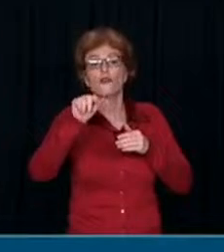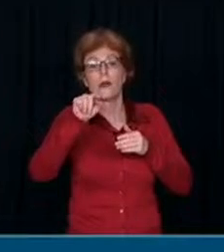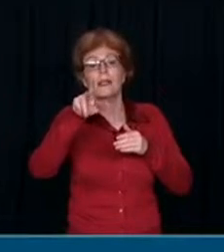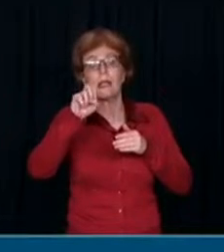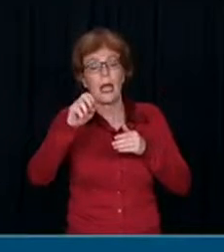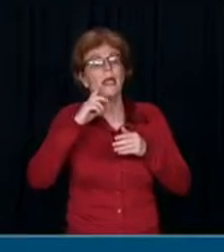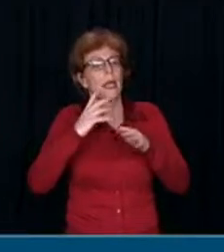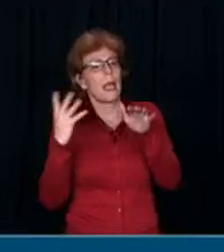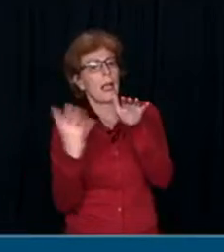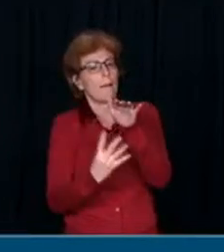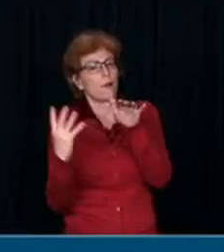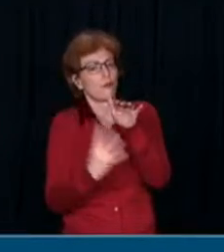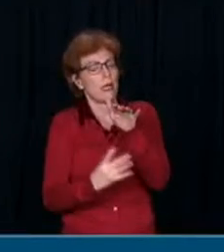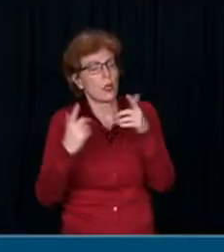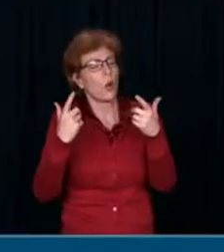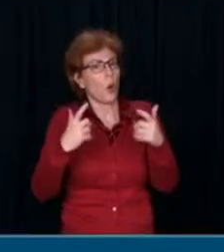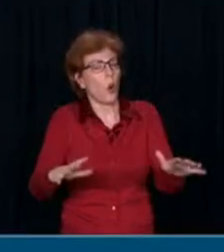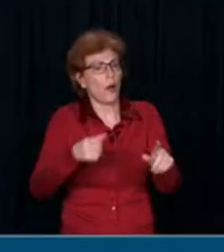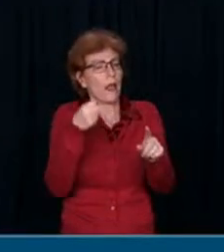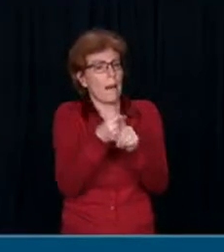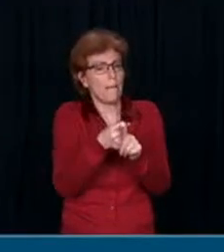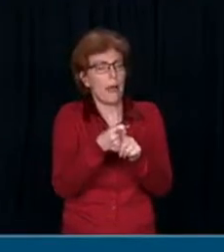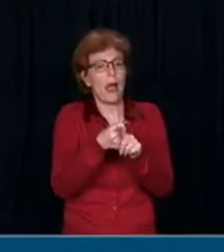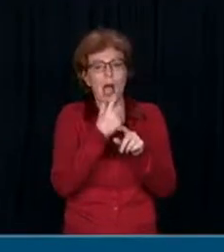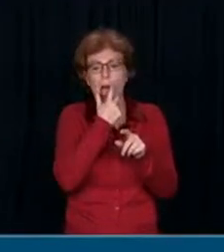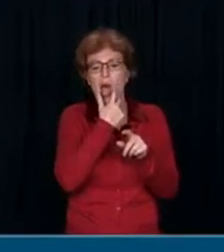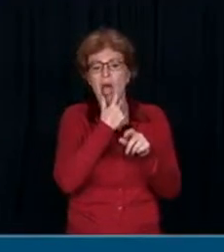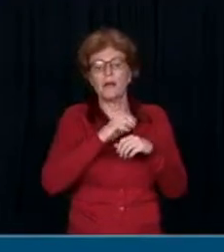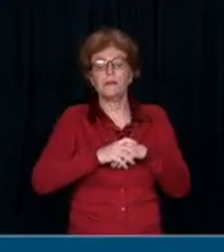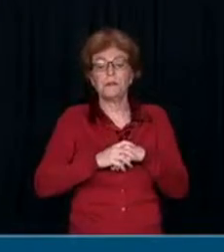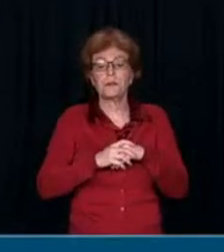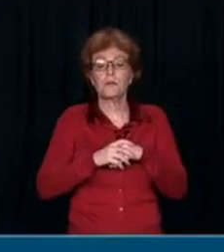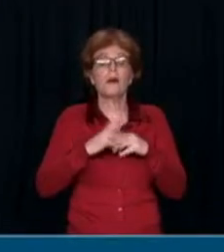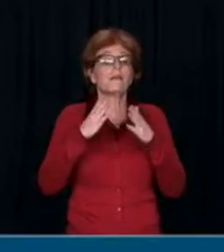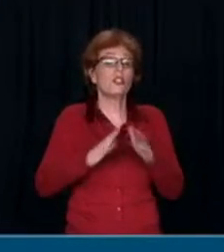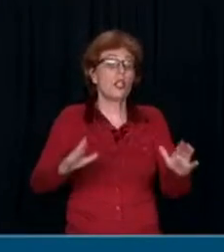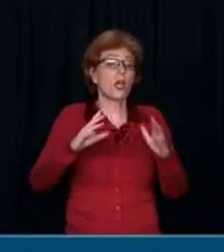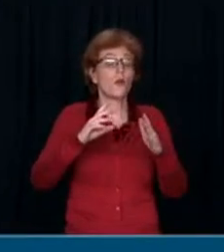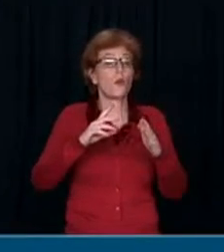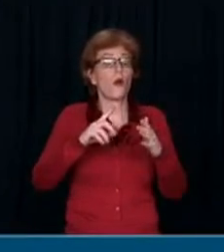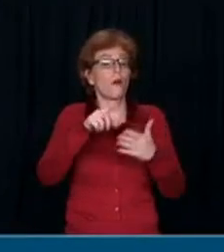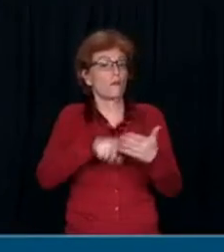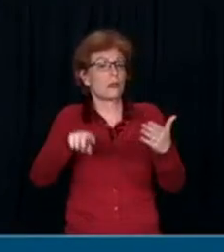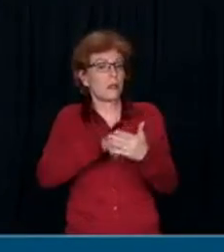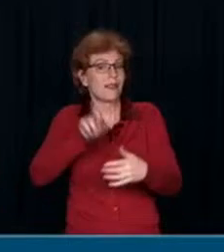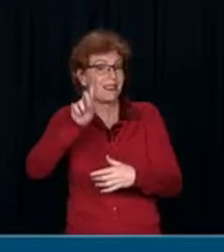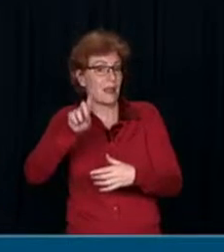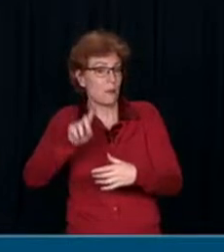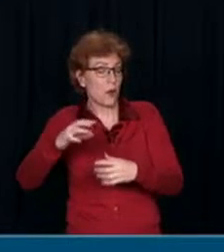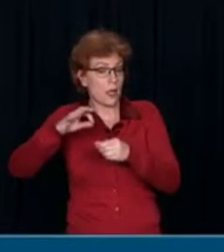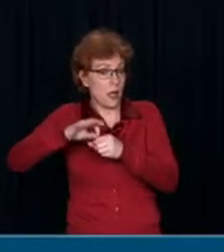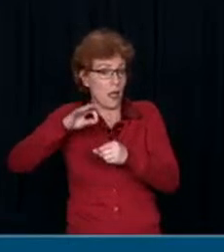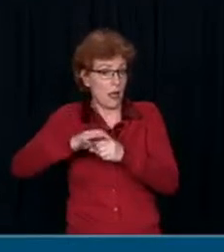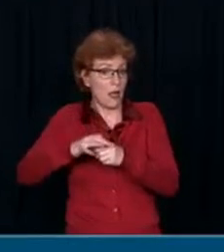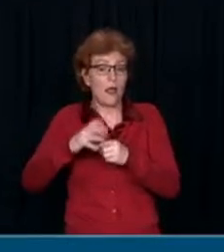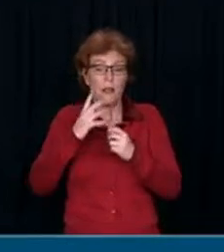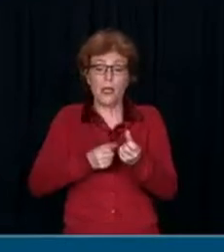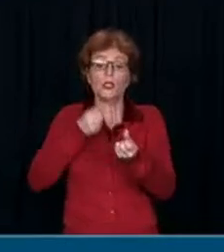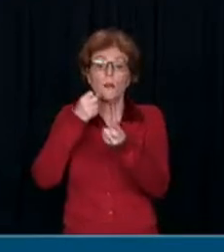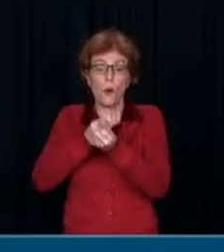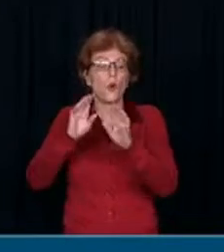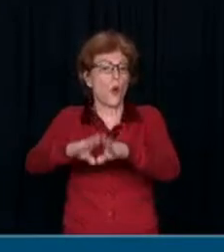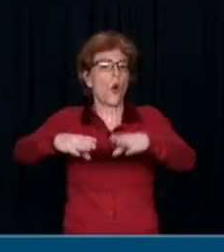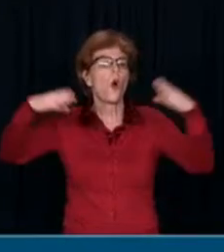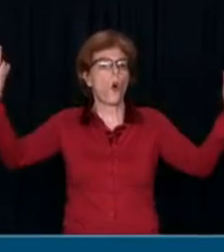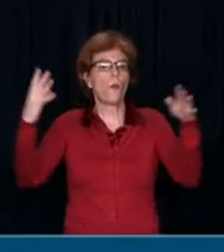of course, has wide-ranging impacts. But the general criticism of Democratic candidates is that they support